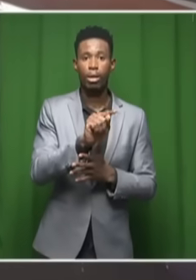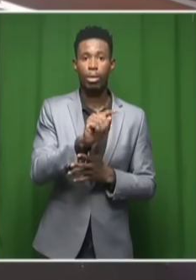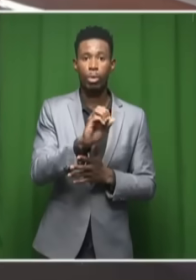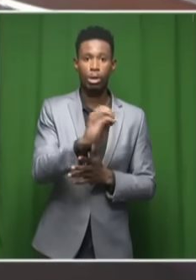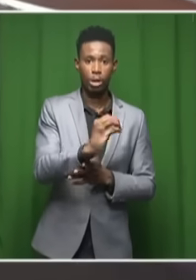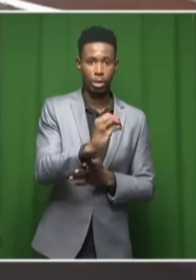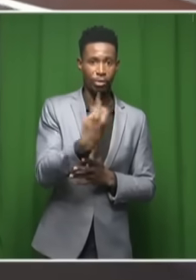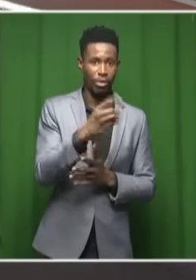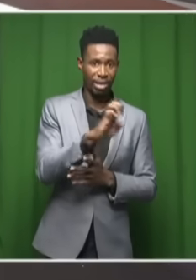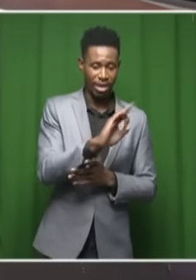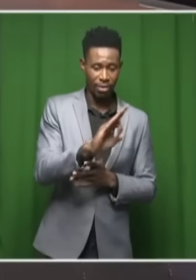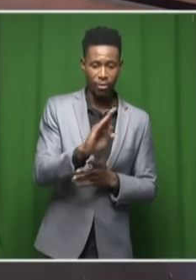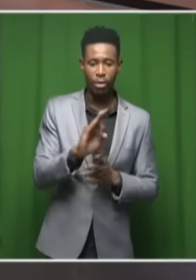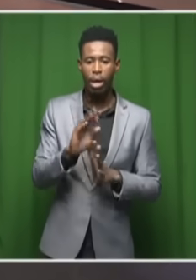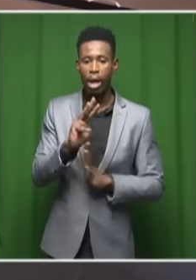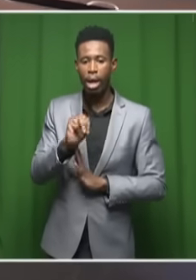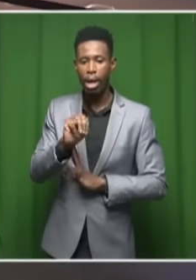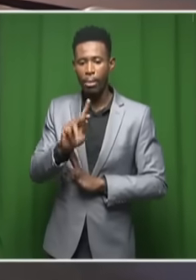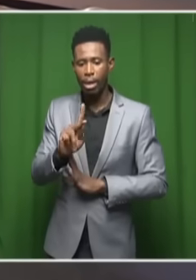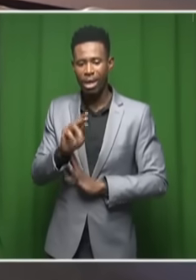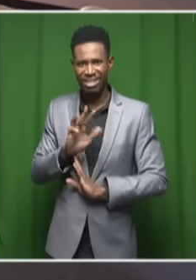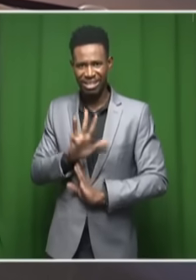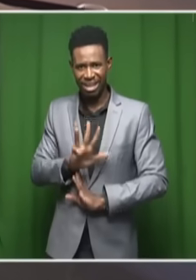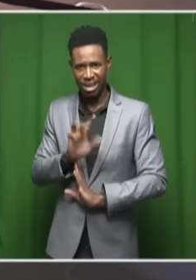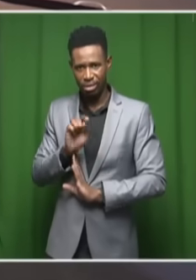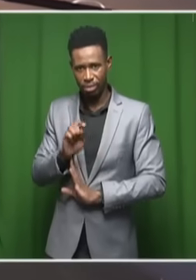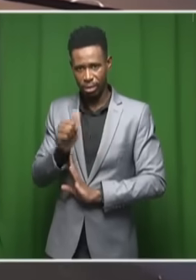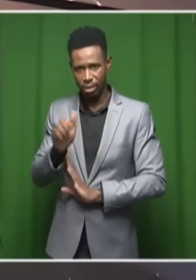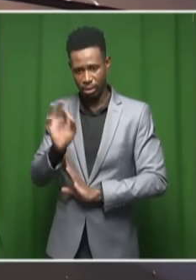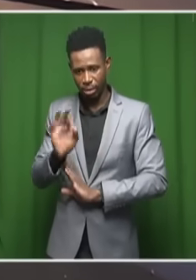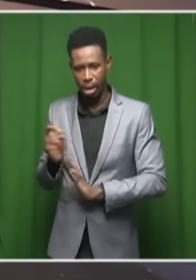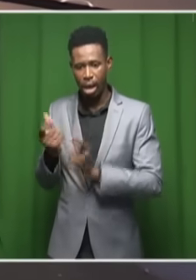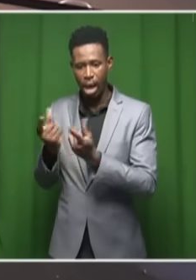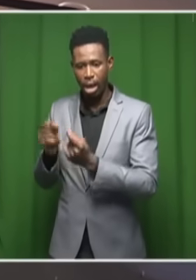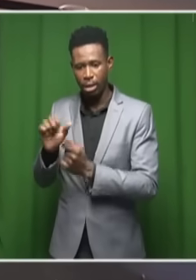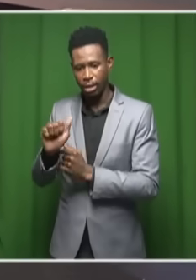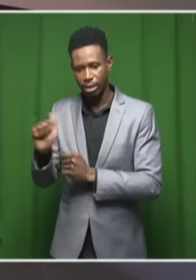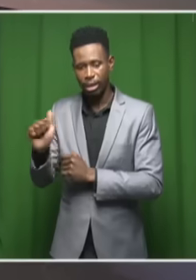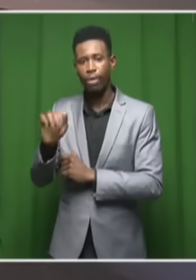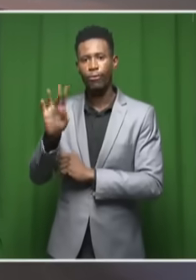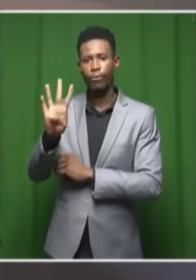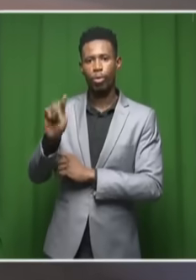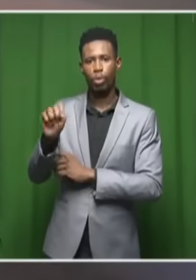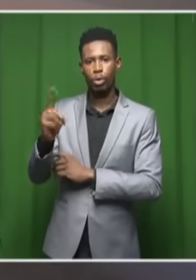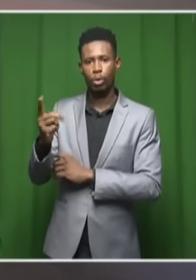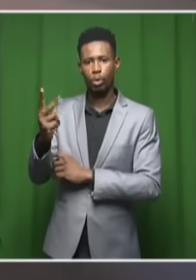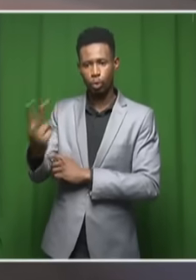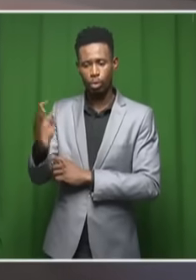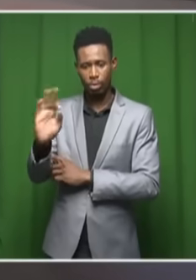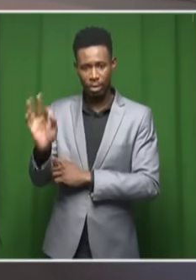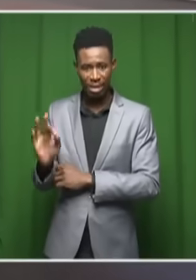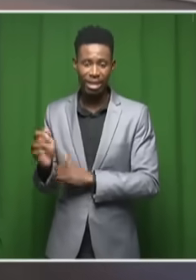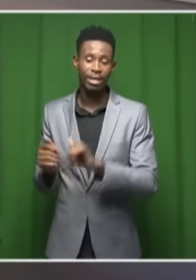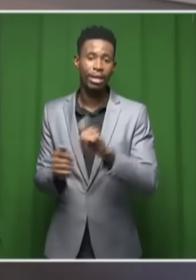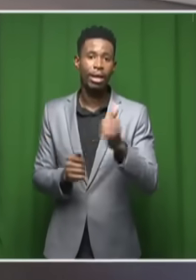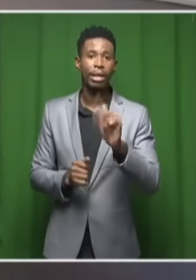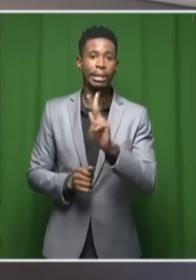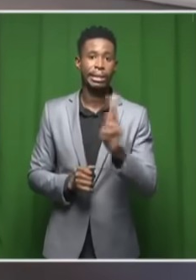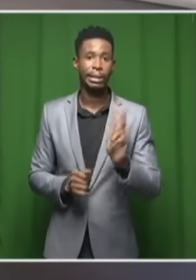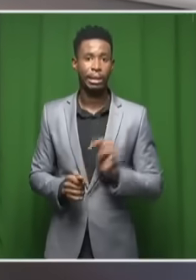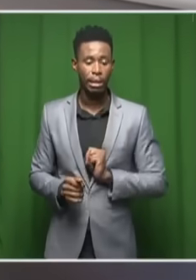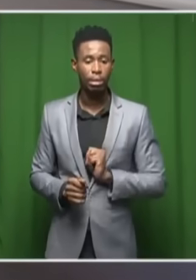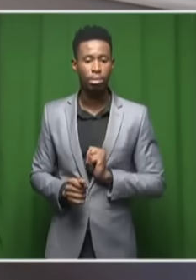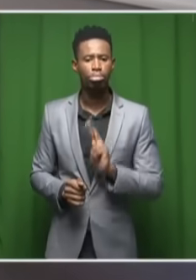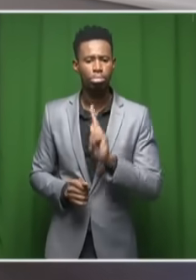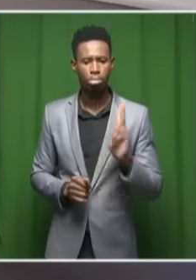at 9.8%, rounding off Action SA at 4.2%. Another hotly contested province, KZN,